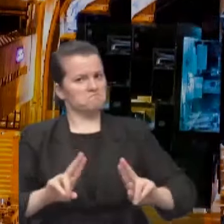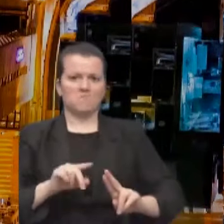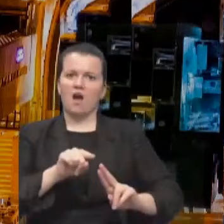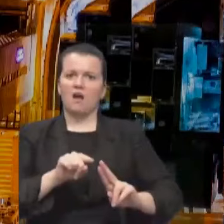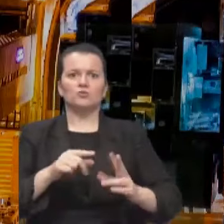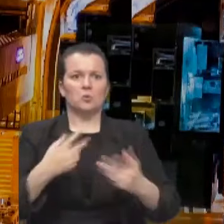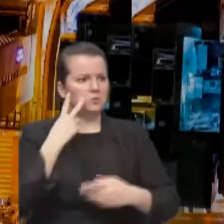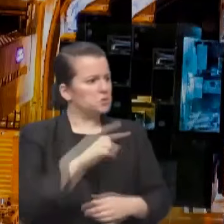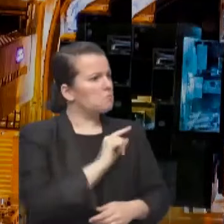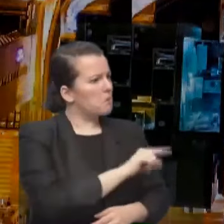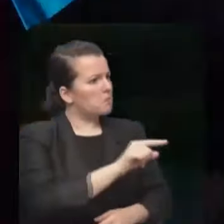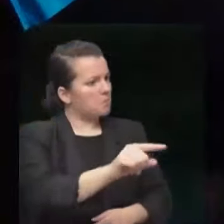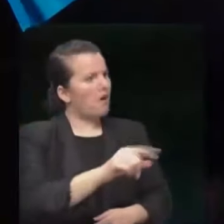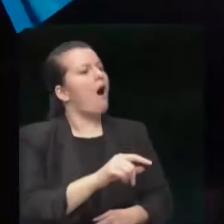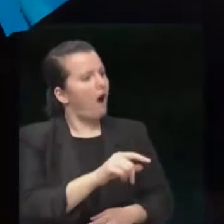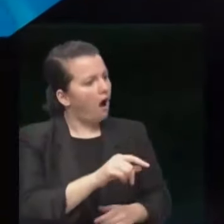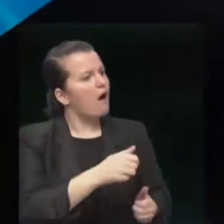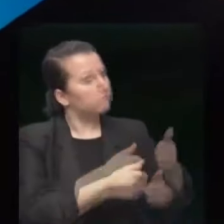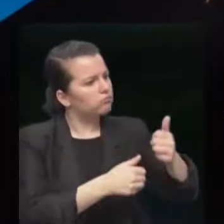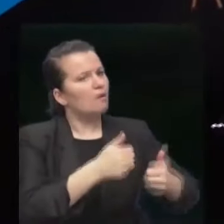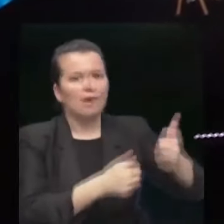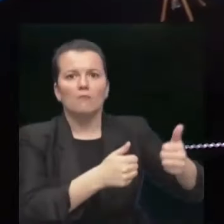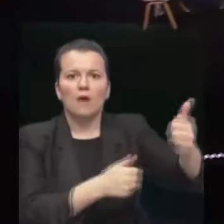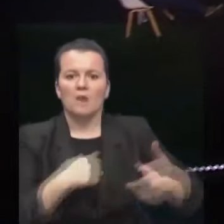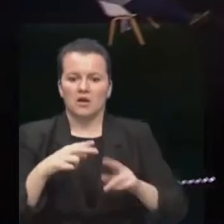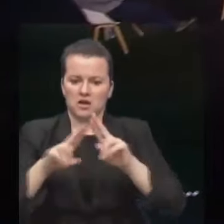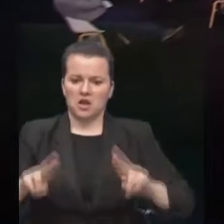the competition? Thank you.